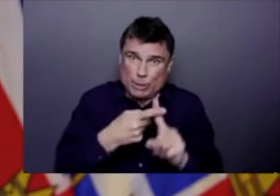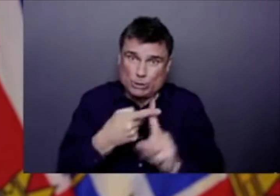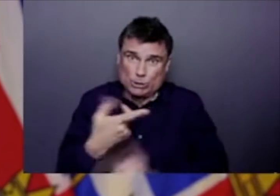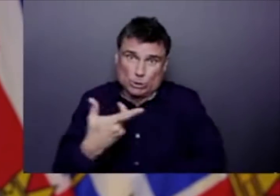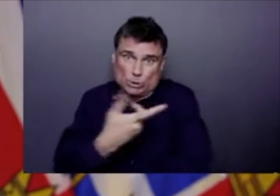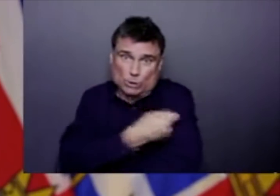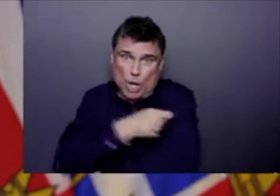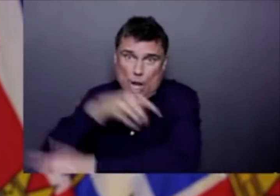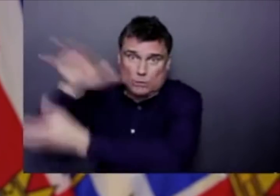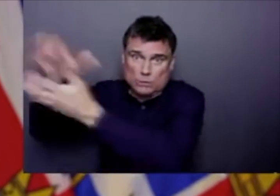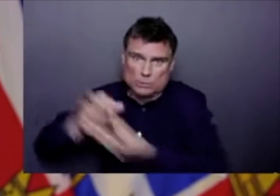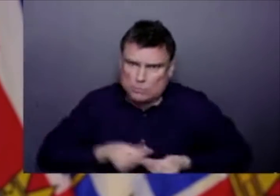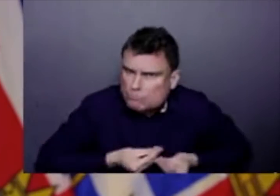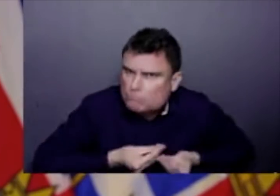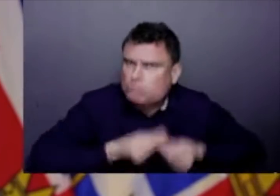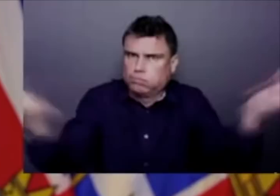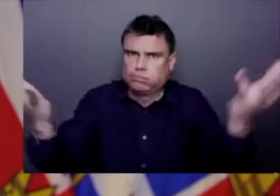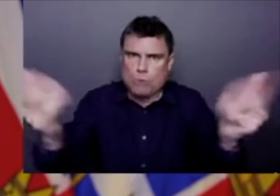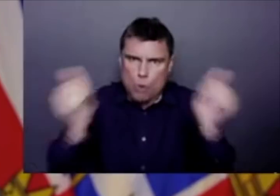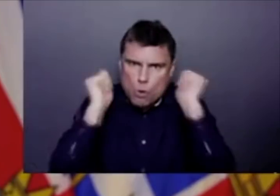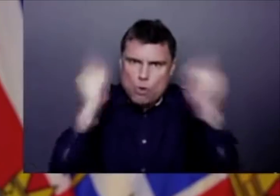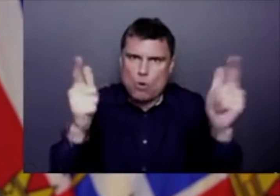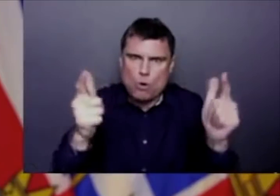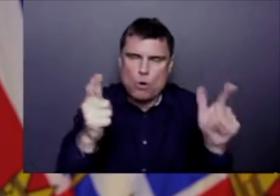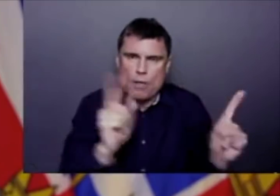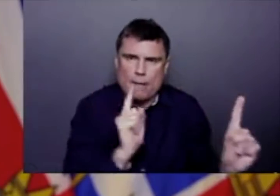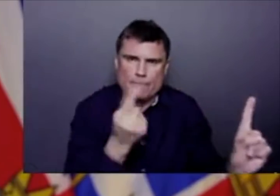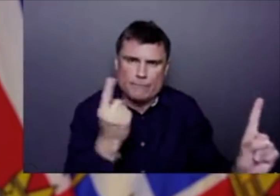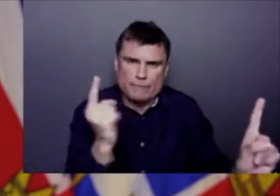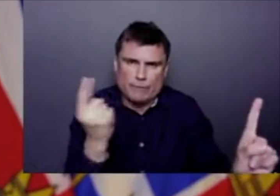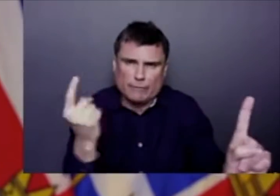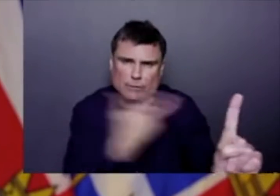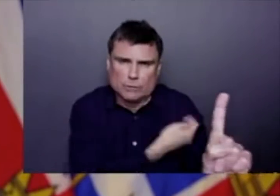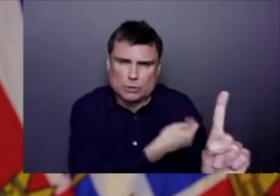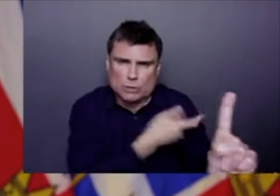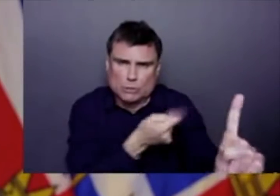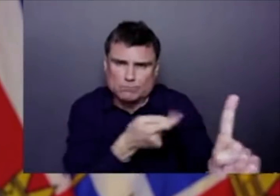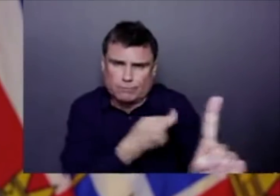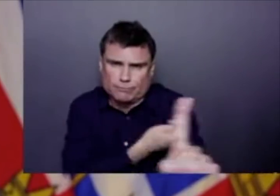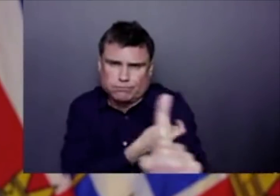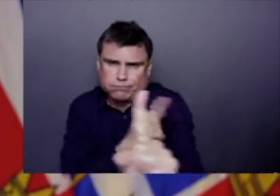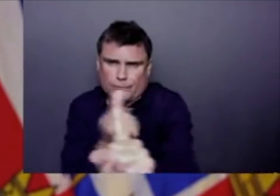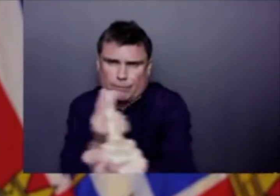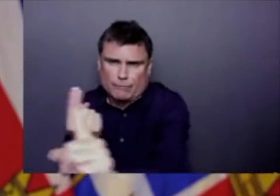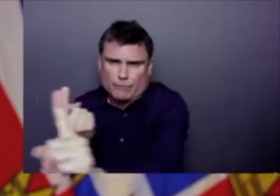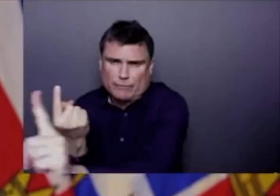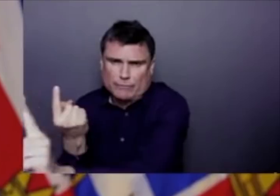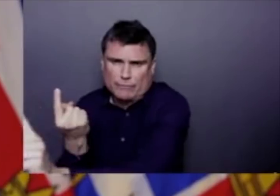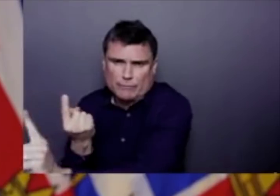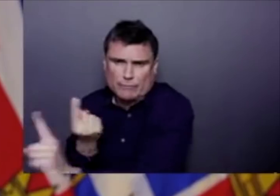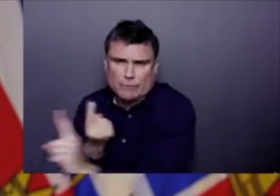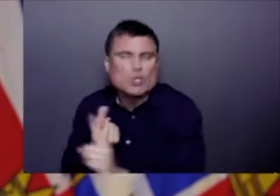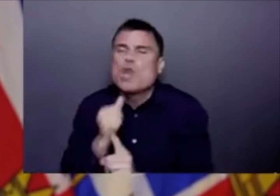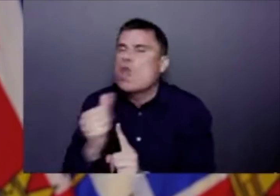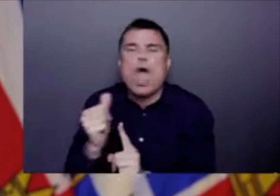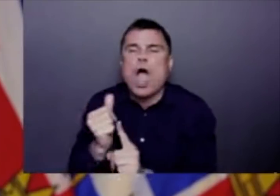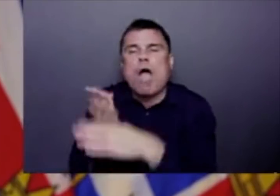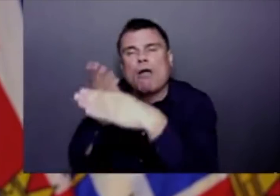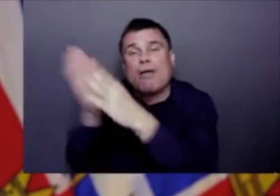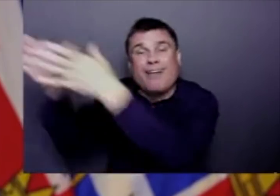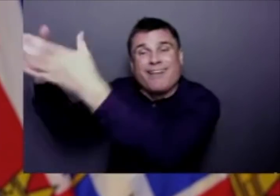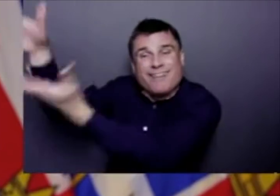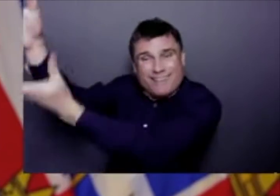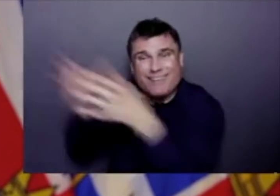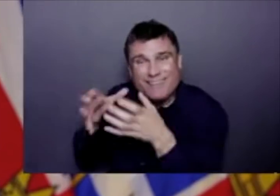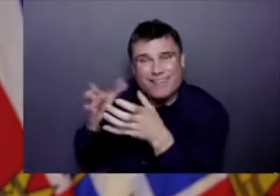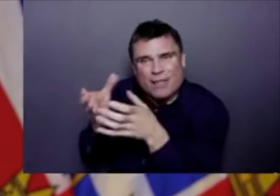the trials, who didn't get a second dose, how long did their immunity last? How good was it? There's lots of important things we need to look at. And